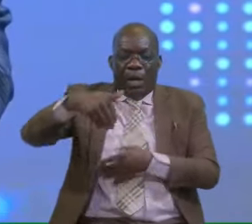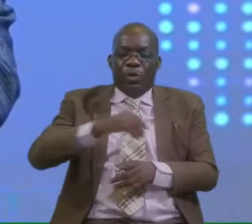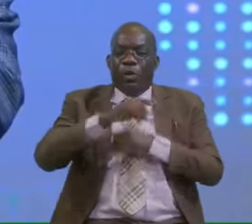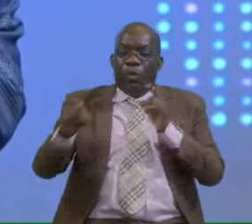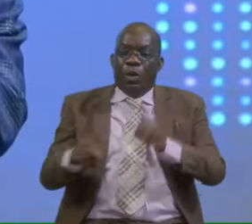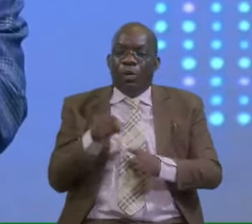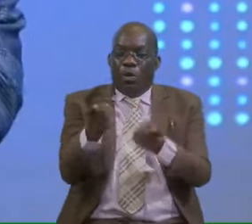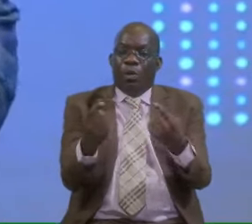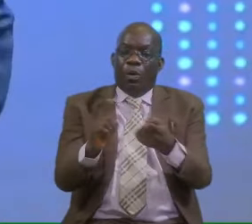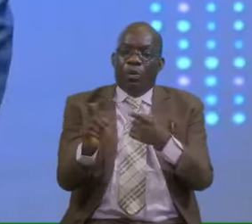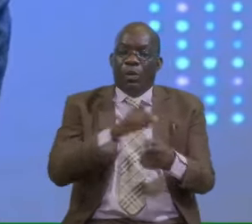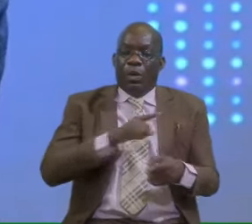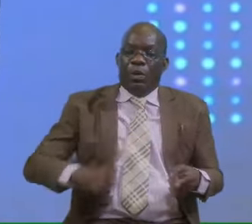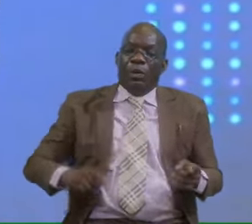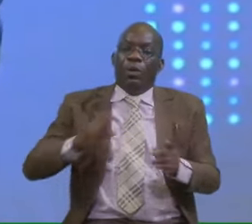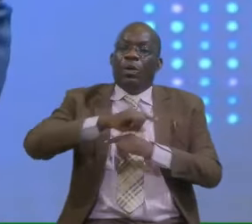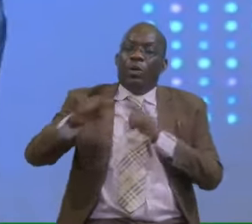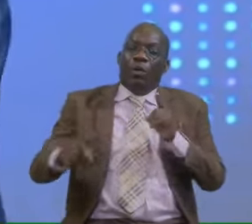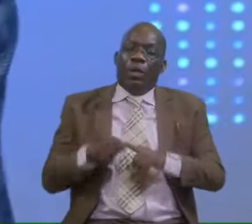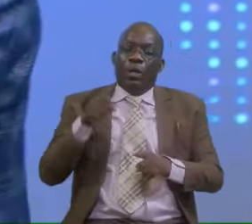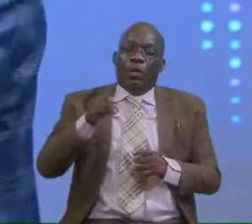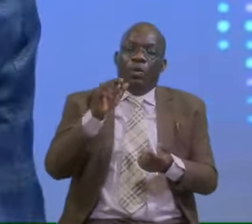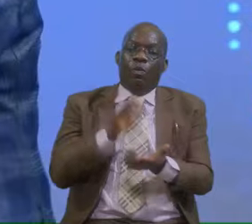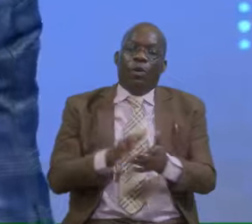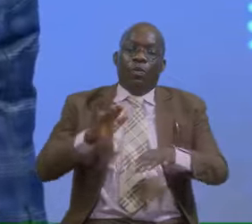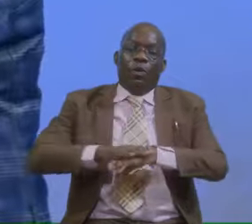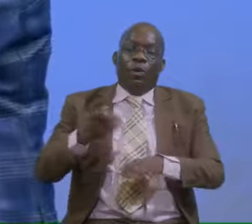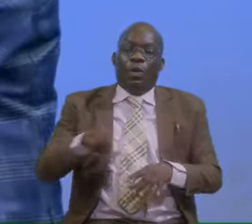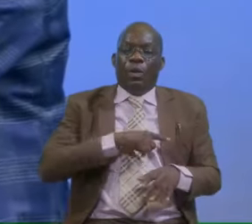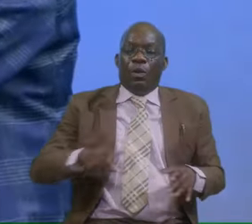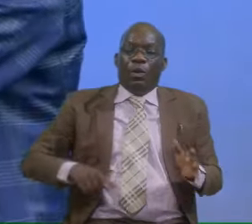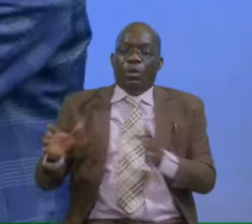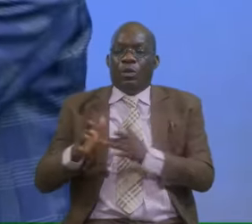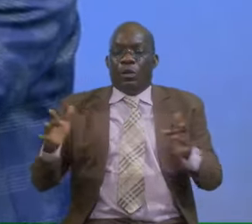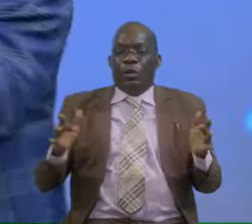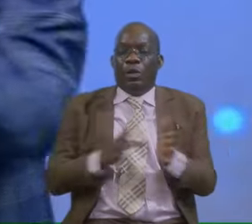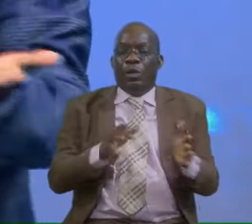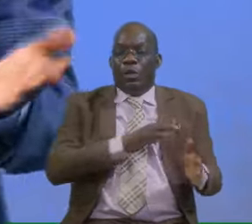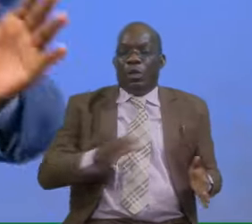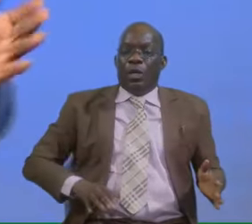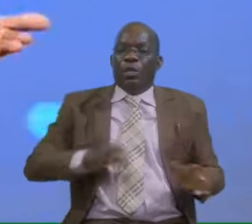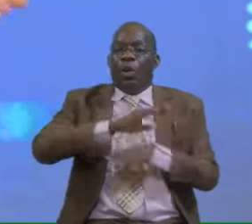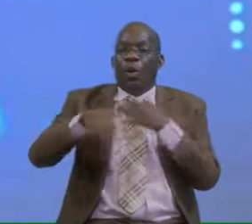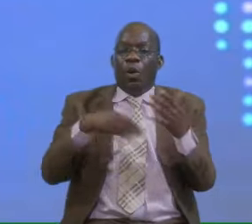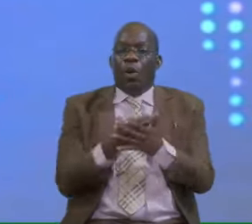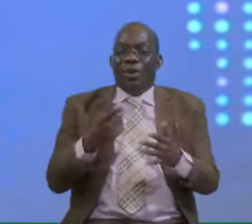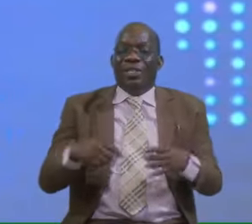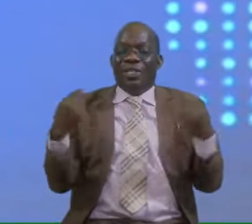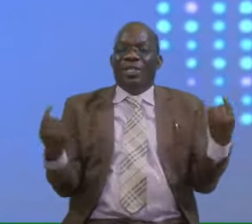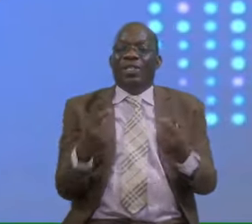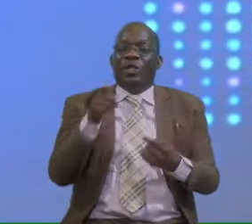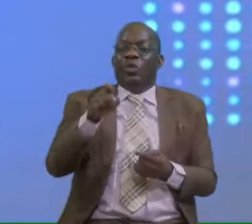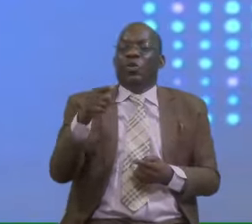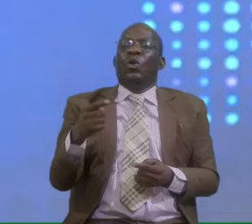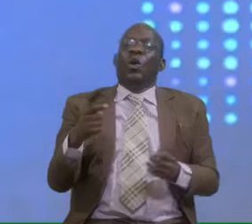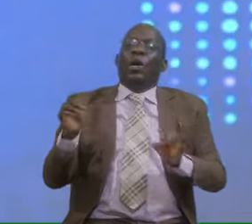Lord, when you believe on the Lord Jesus Christ, all the sins you ever committed, they're